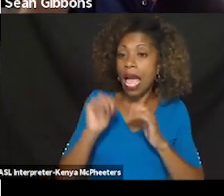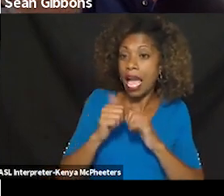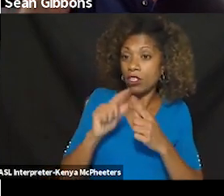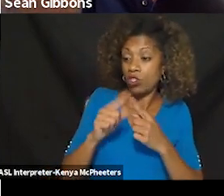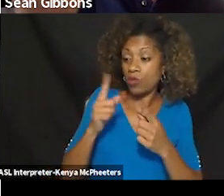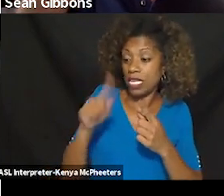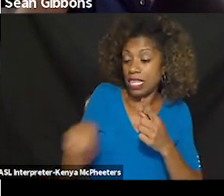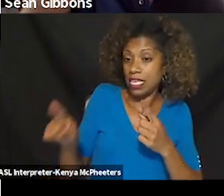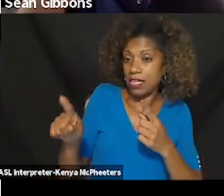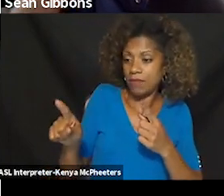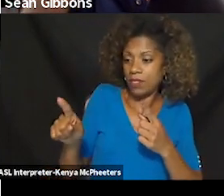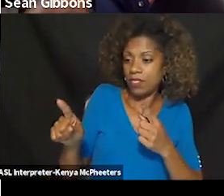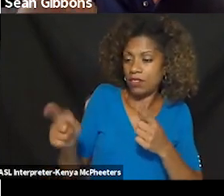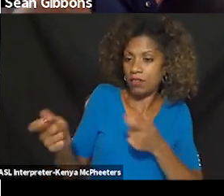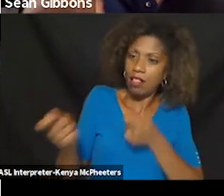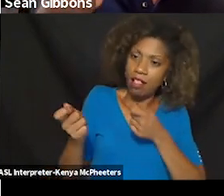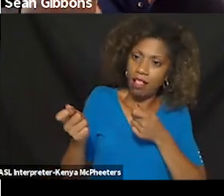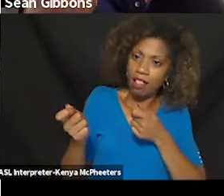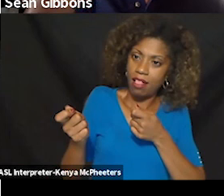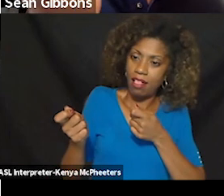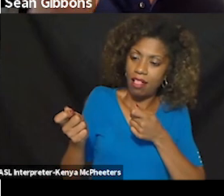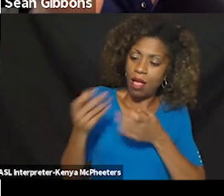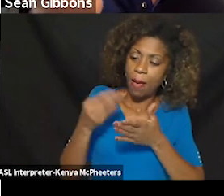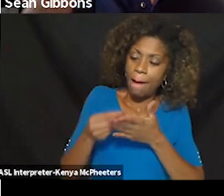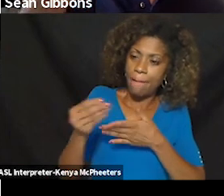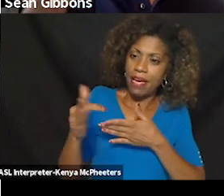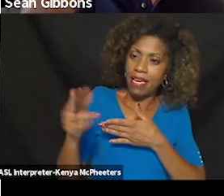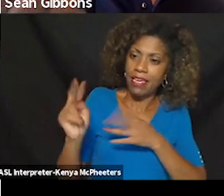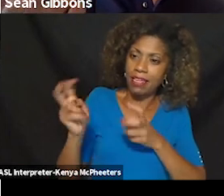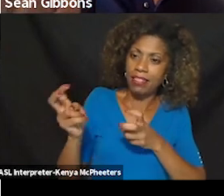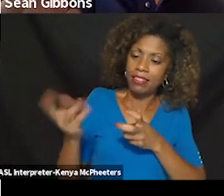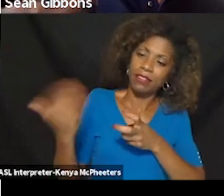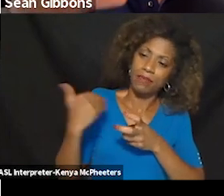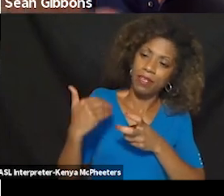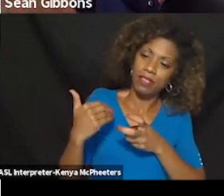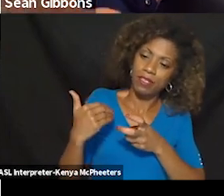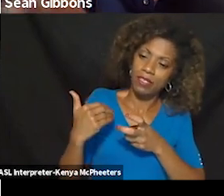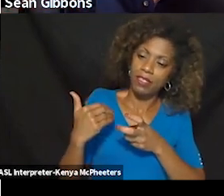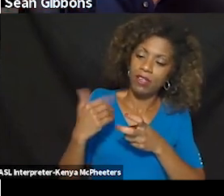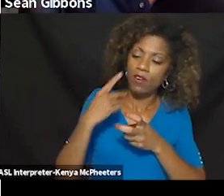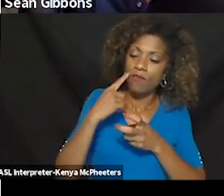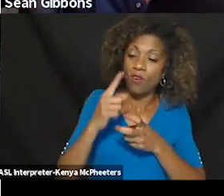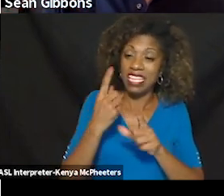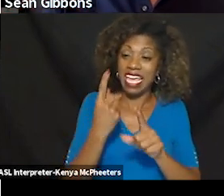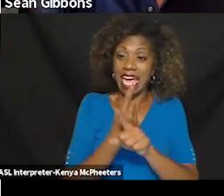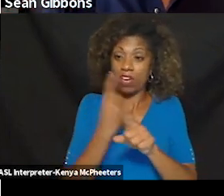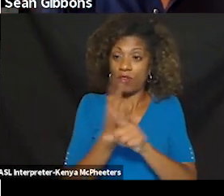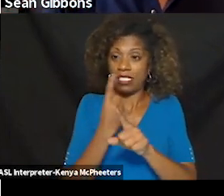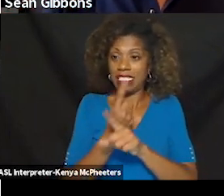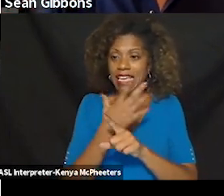have a great deal of fidelity to process and to accuracy and to detail?